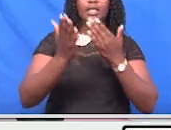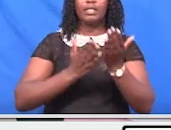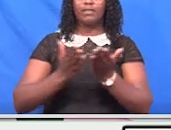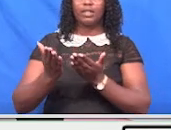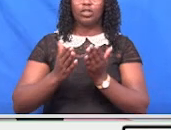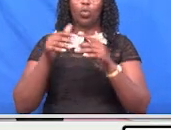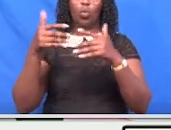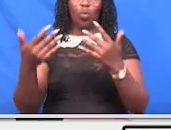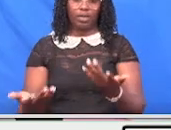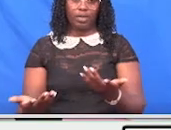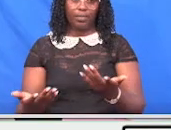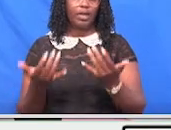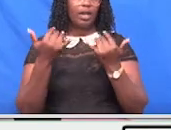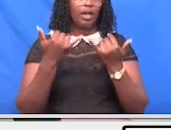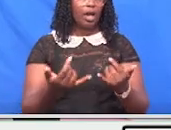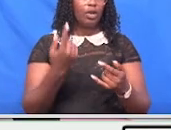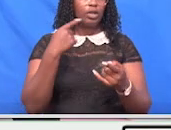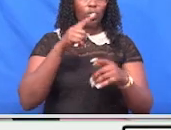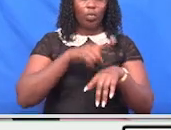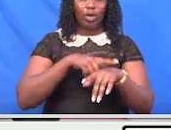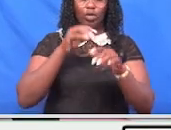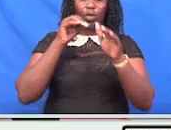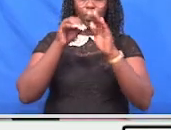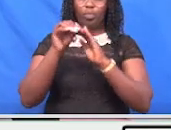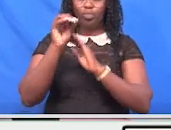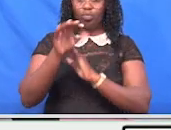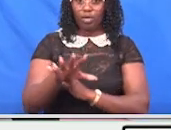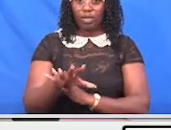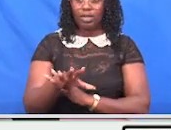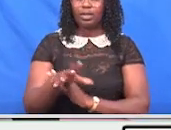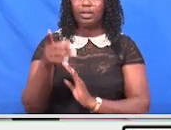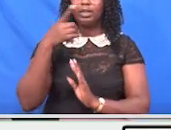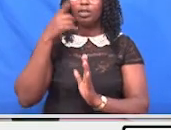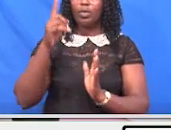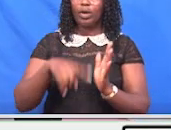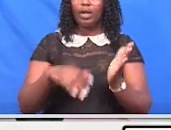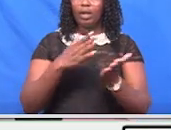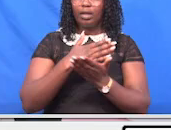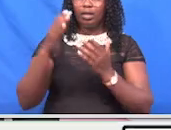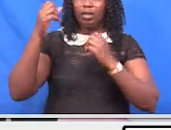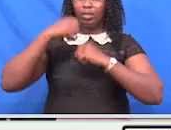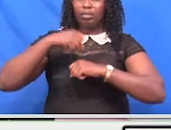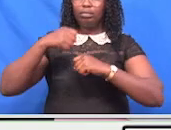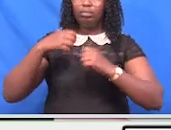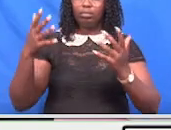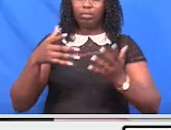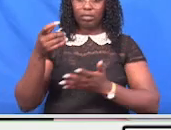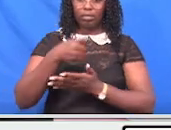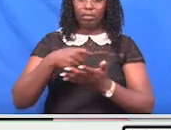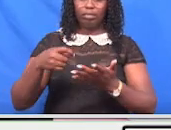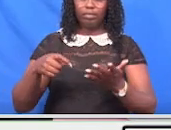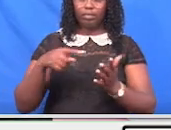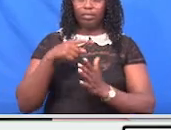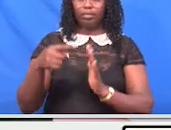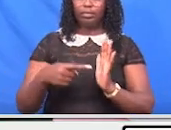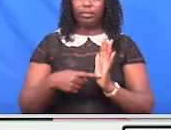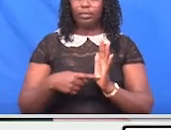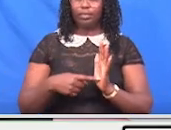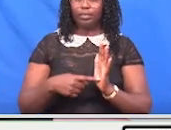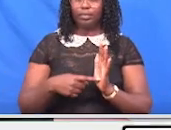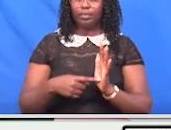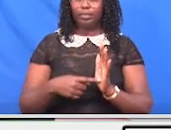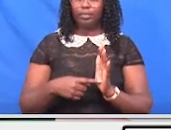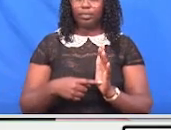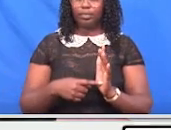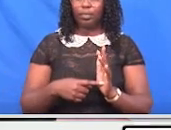the services. We call it the NIS classes. So certain agreements, when they are signed, this was signed in Nice in France.